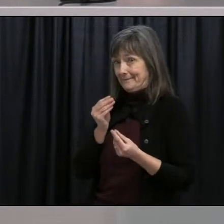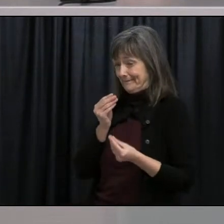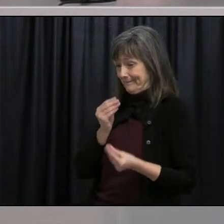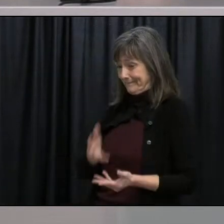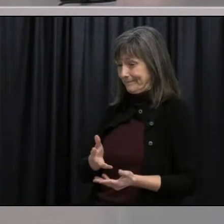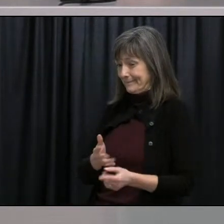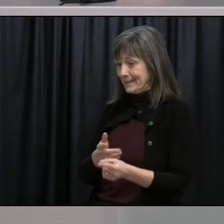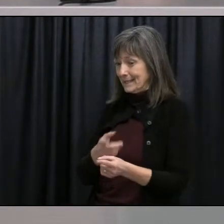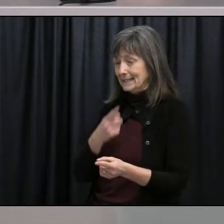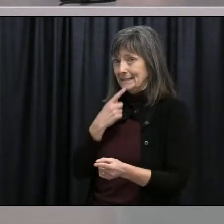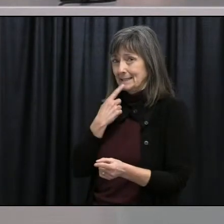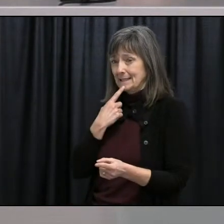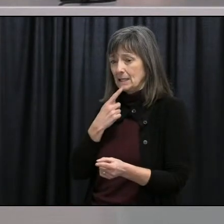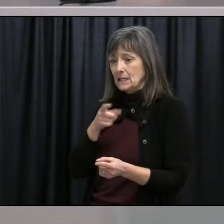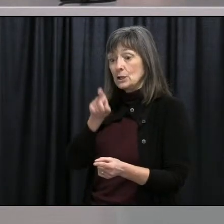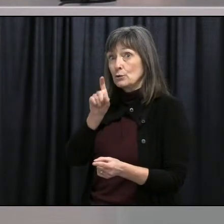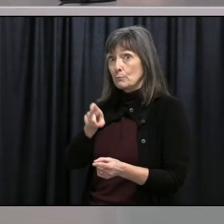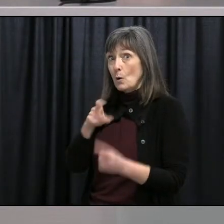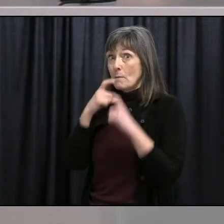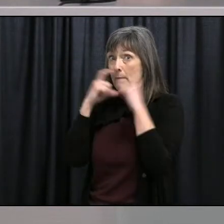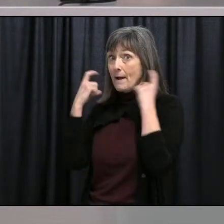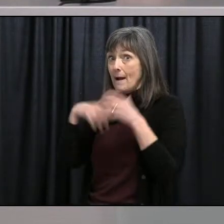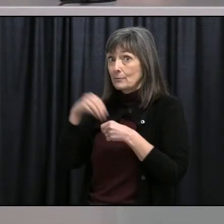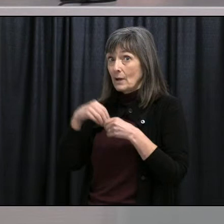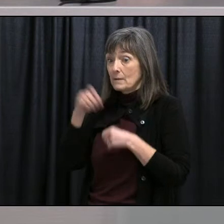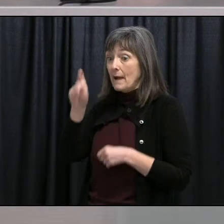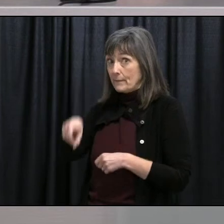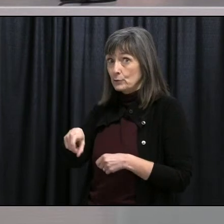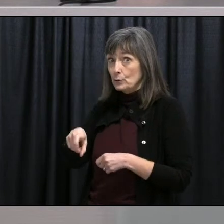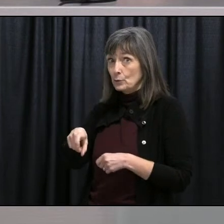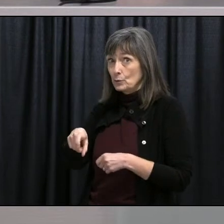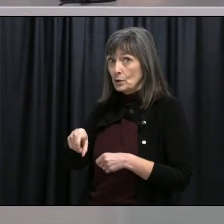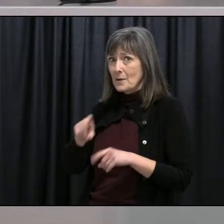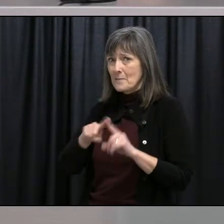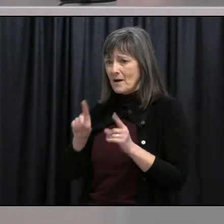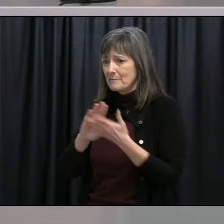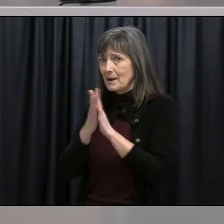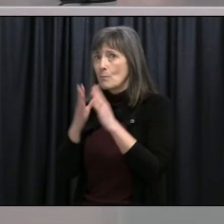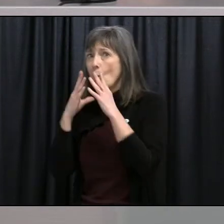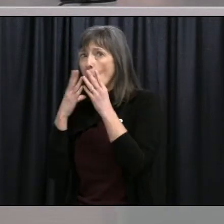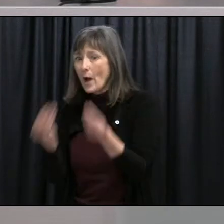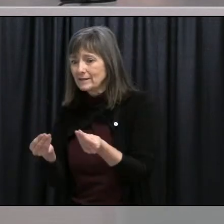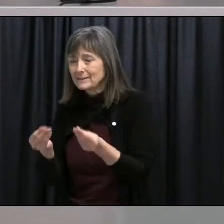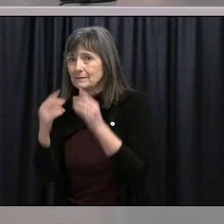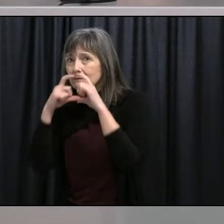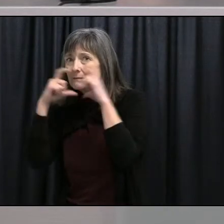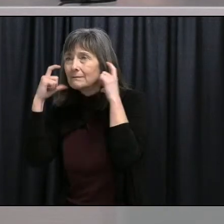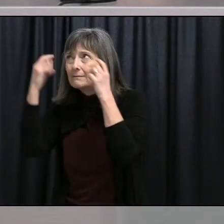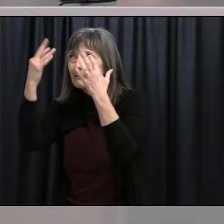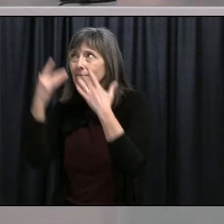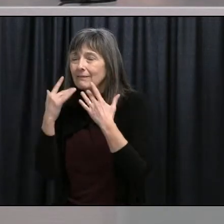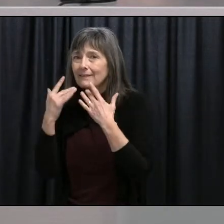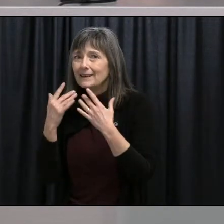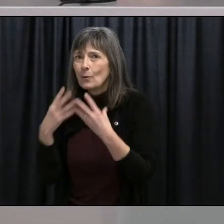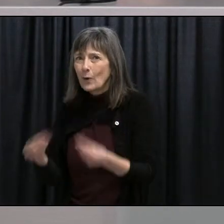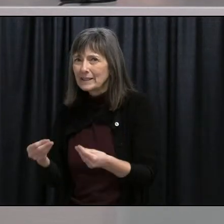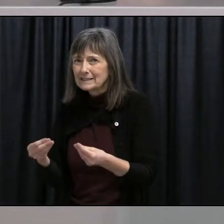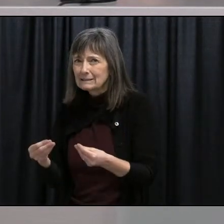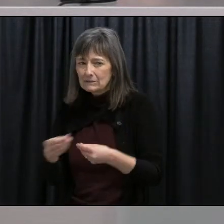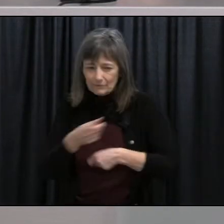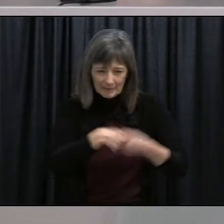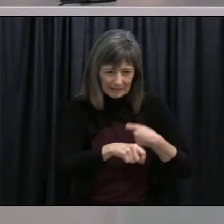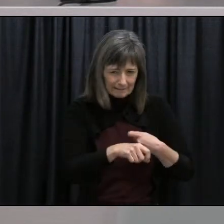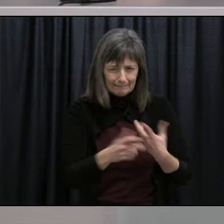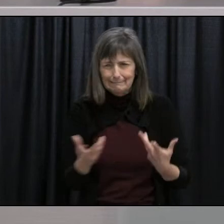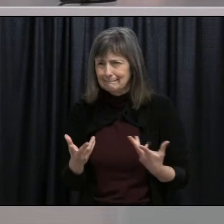Development that they're supposed to wear their masks outside. Can you give some clarification surrounding whether they should be wearing them outside or not?